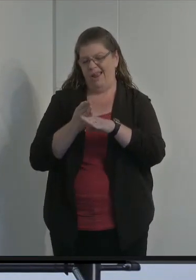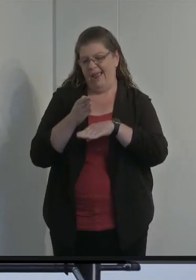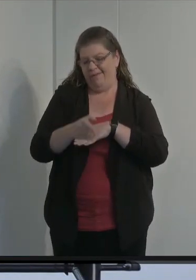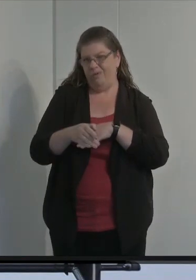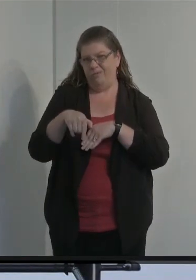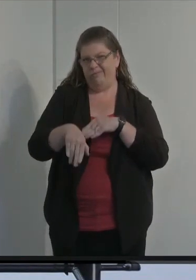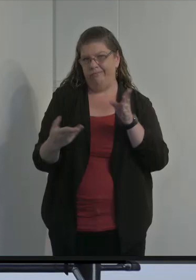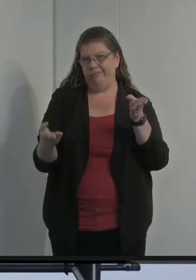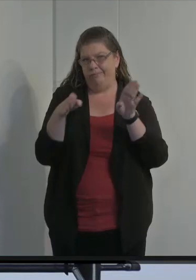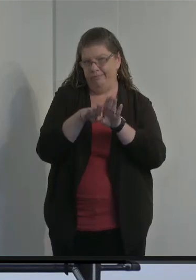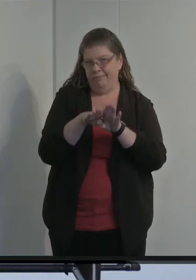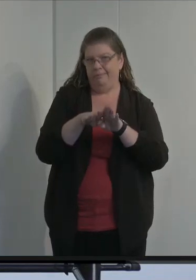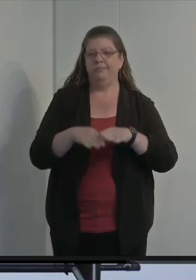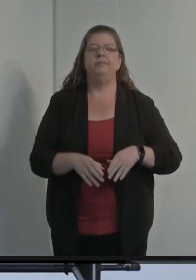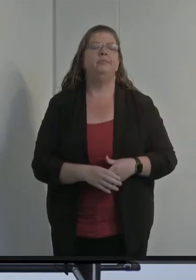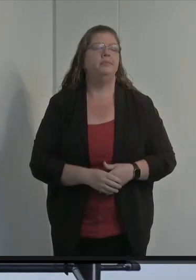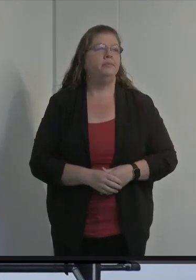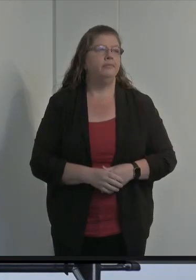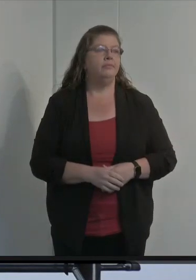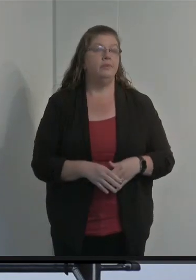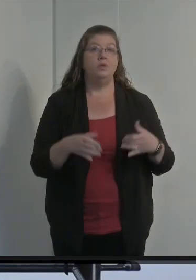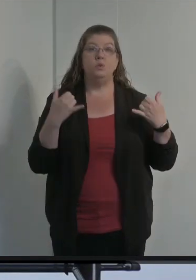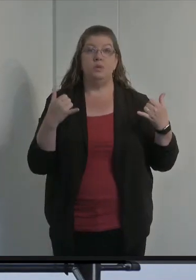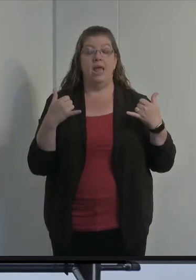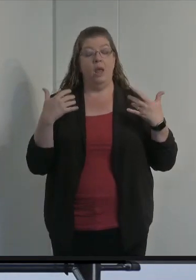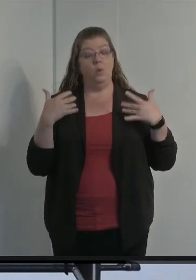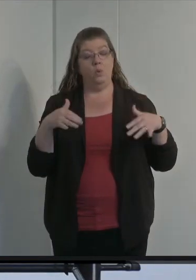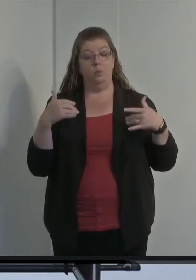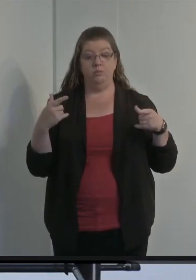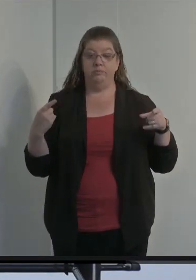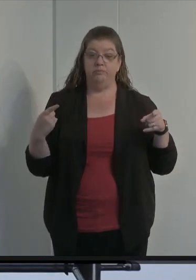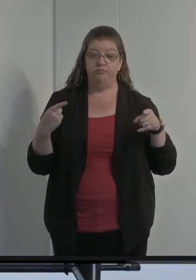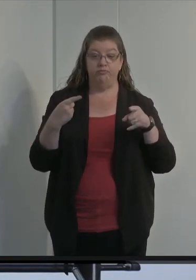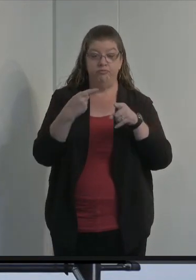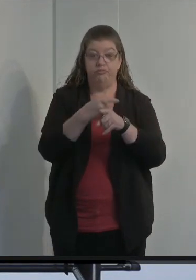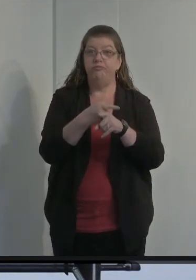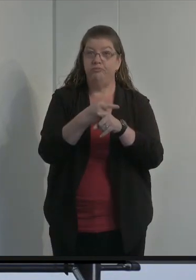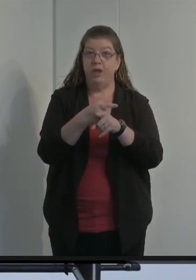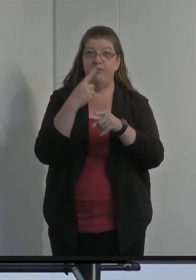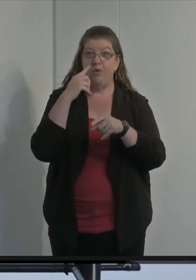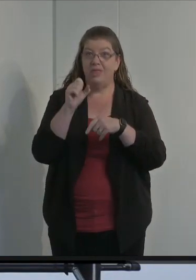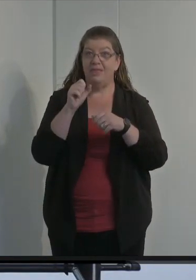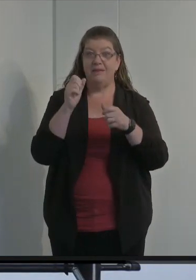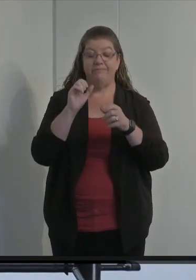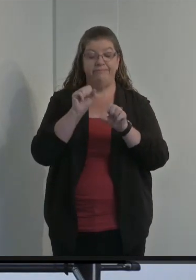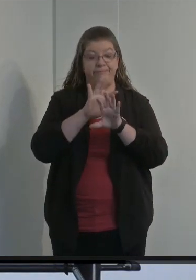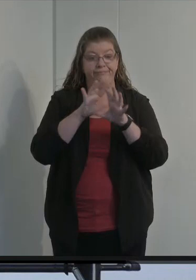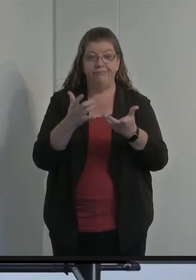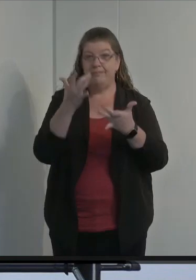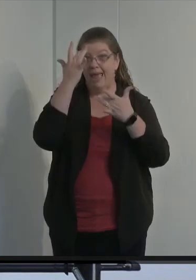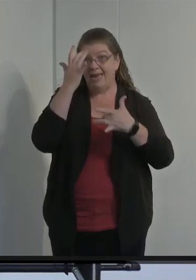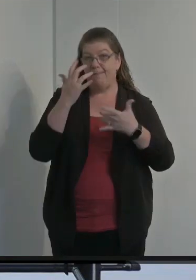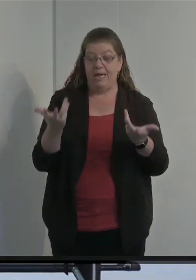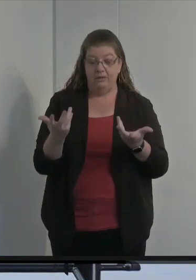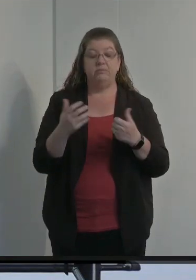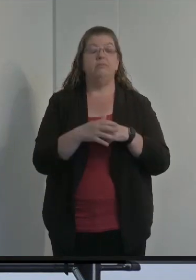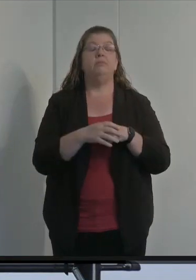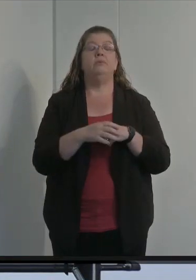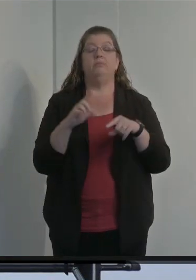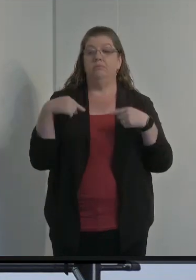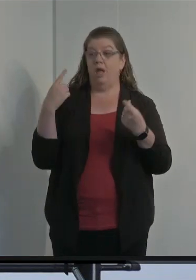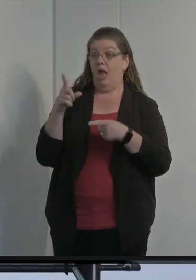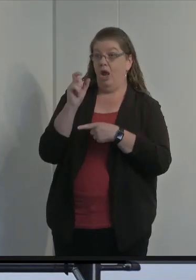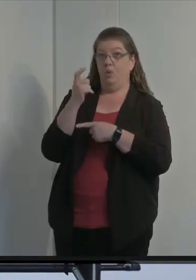conference. We are at a crossroads with the COVID-19 pandemic. It has been 128 days since Governor